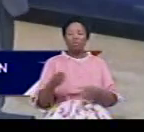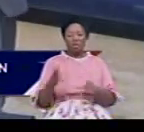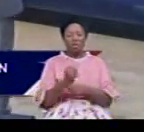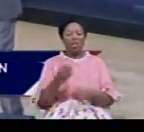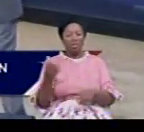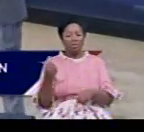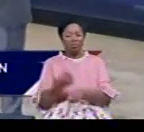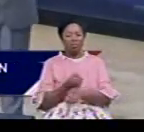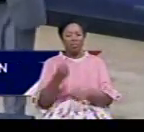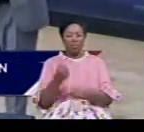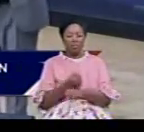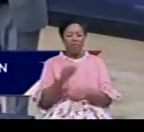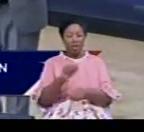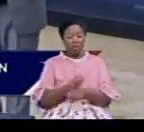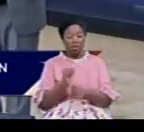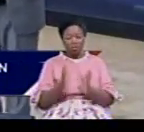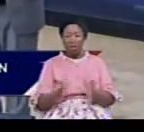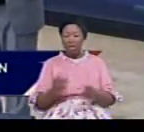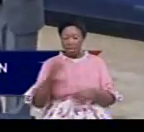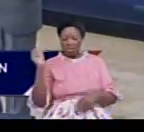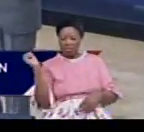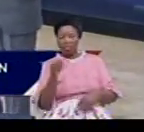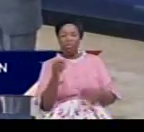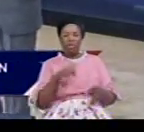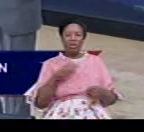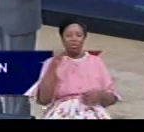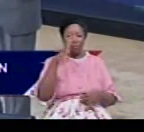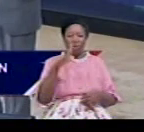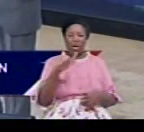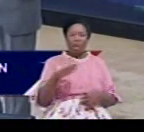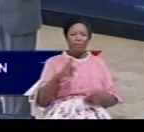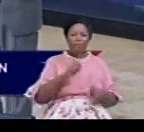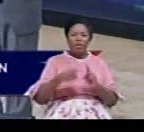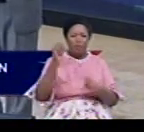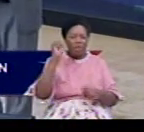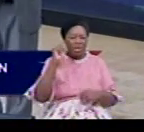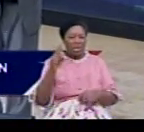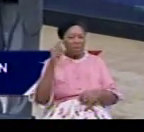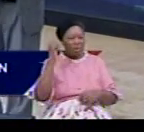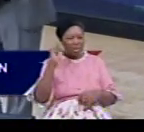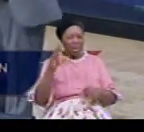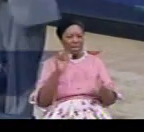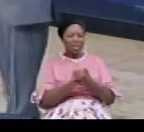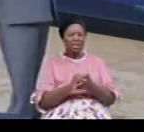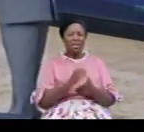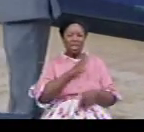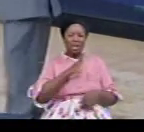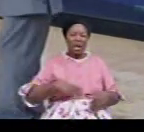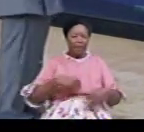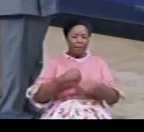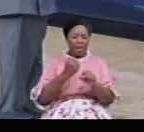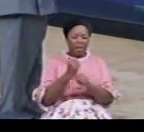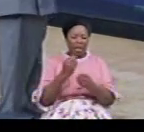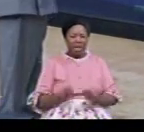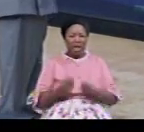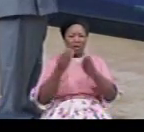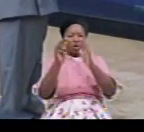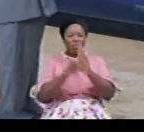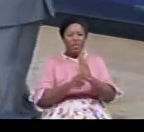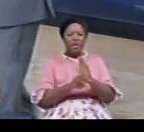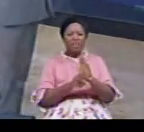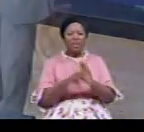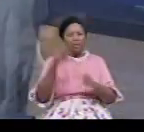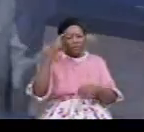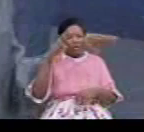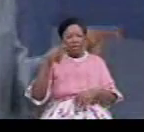Christ made atonement for even the Pharisees, for the whole world. But the Pharisees were not